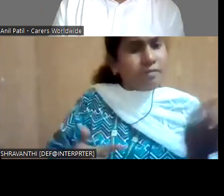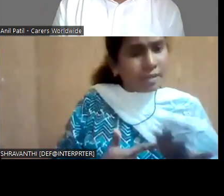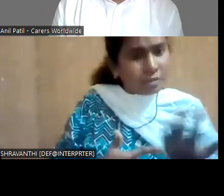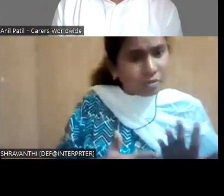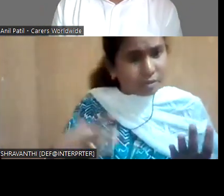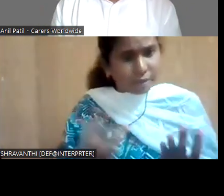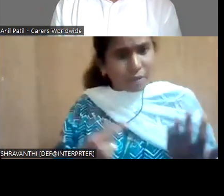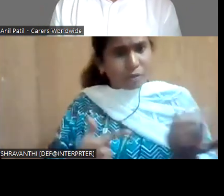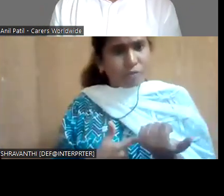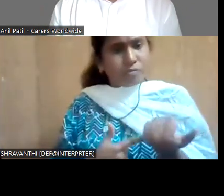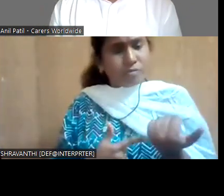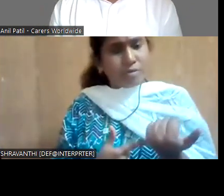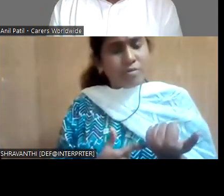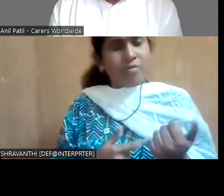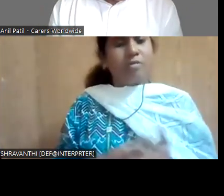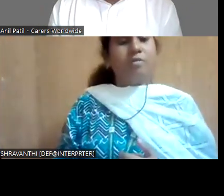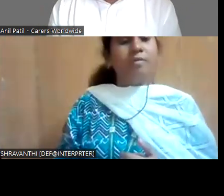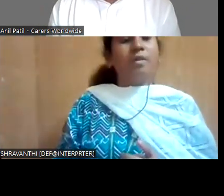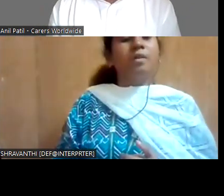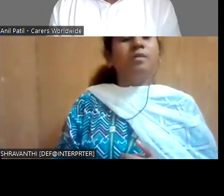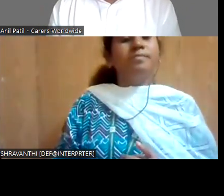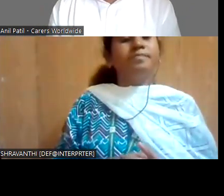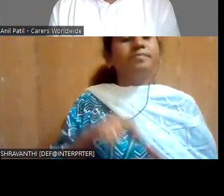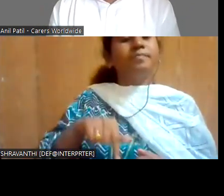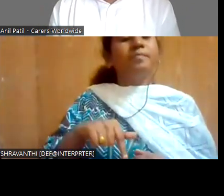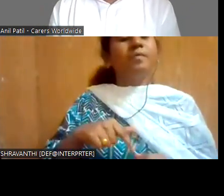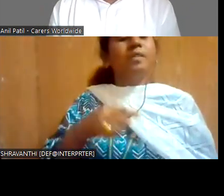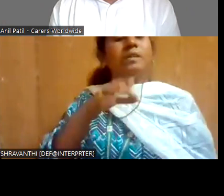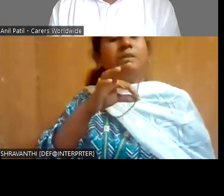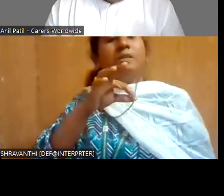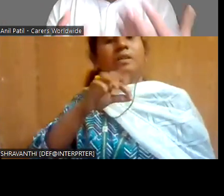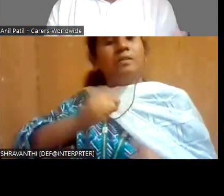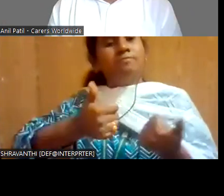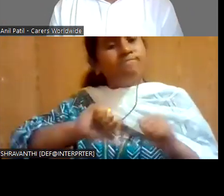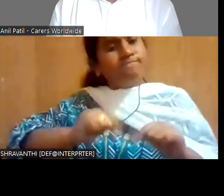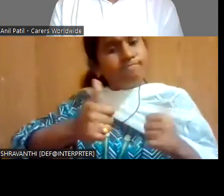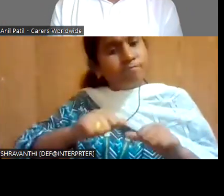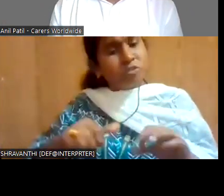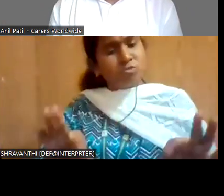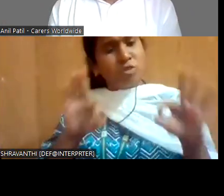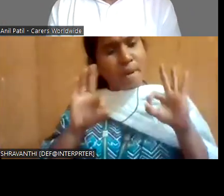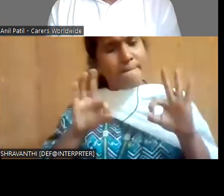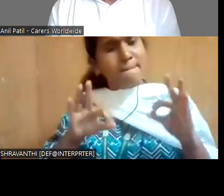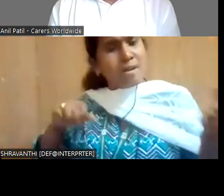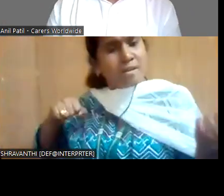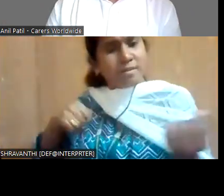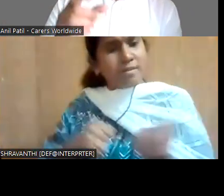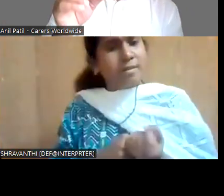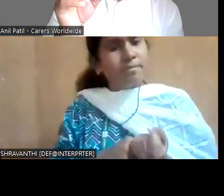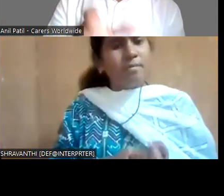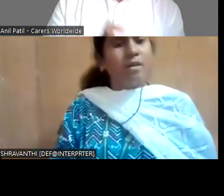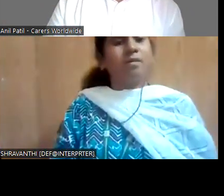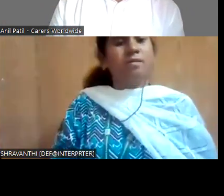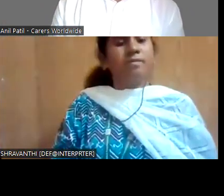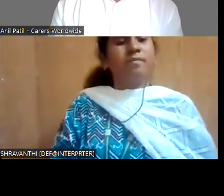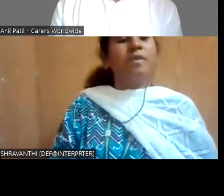to connect the carers. And it is resulting in amazing impact among the caregivers.